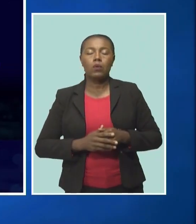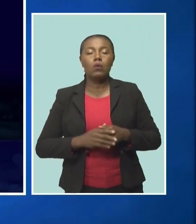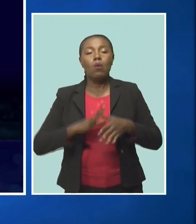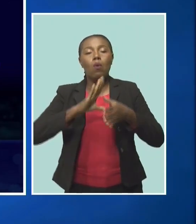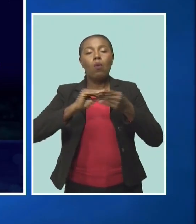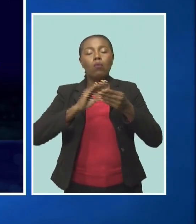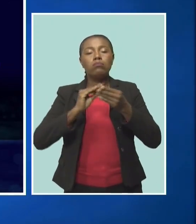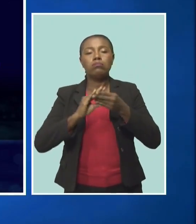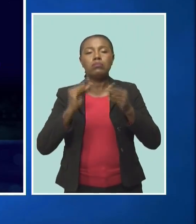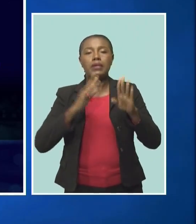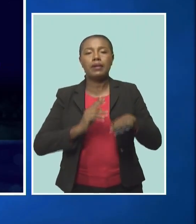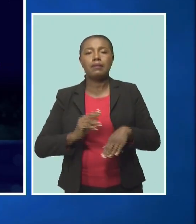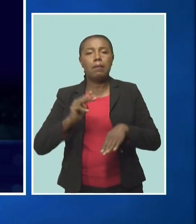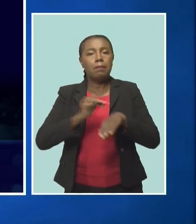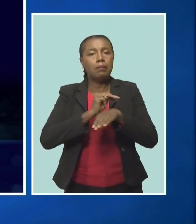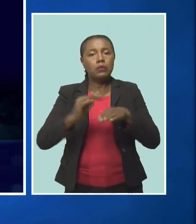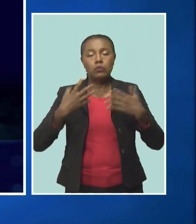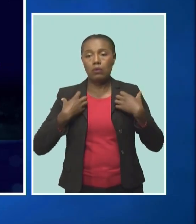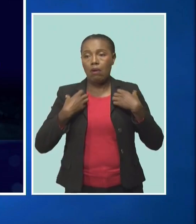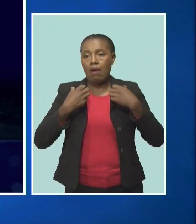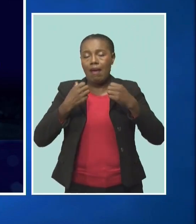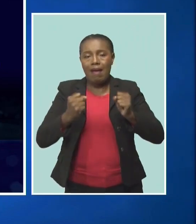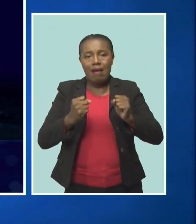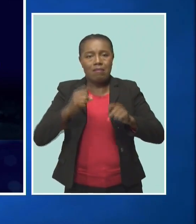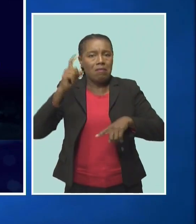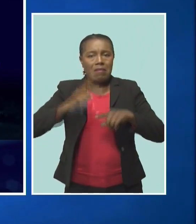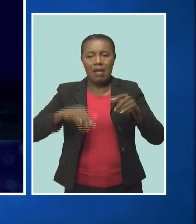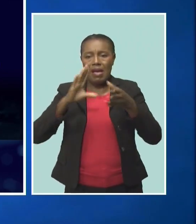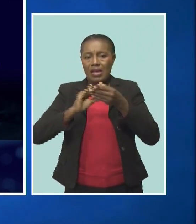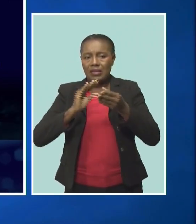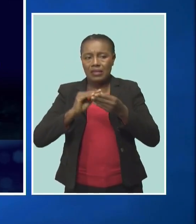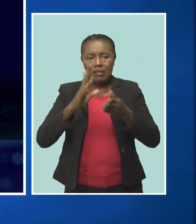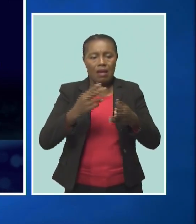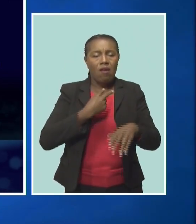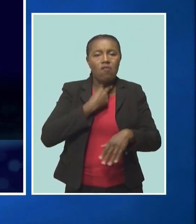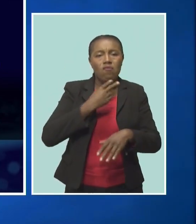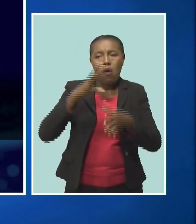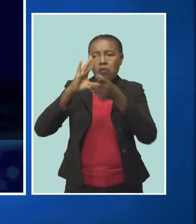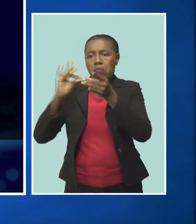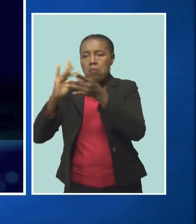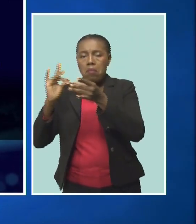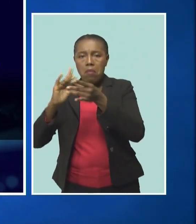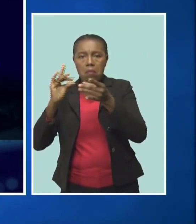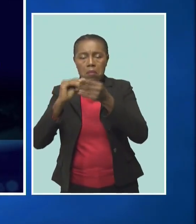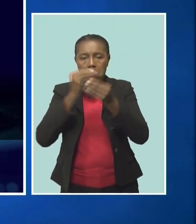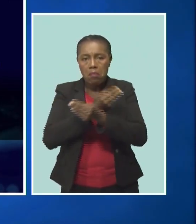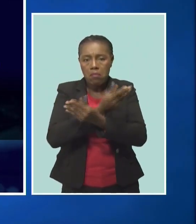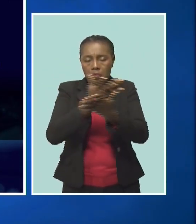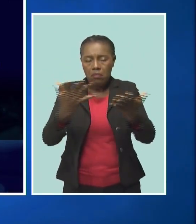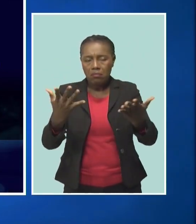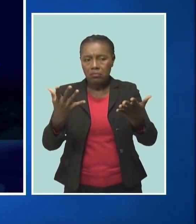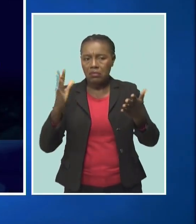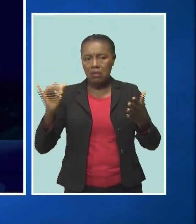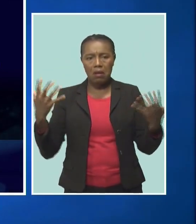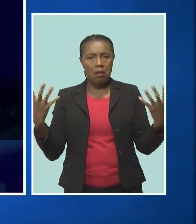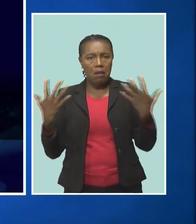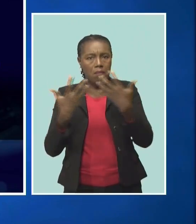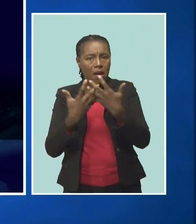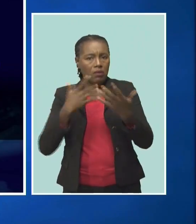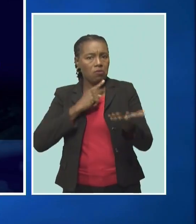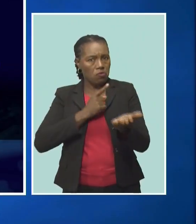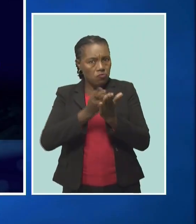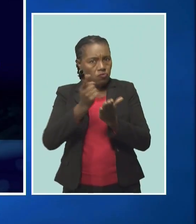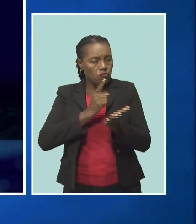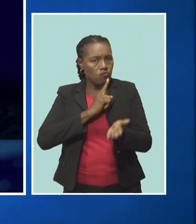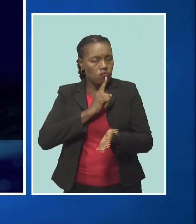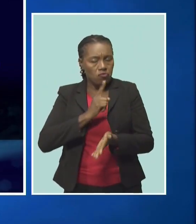the Ministry of Health certainly can corroborate the voice note that is circulating that there is a